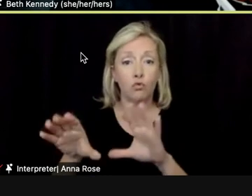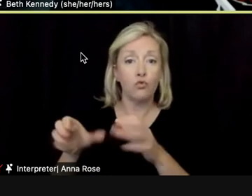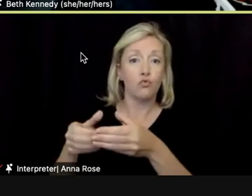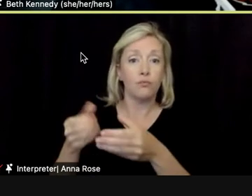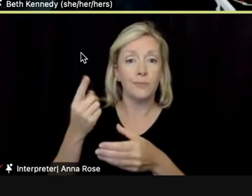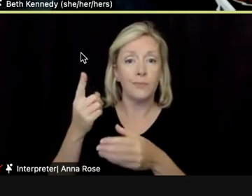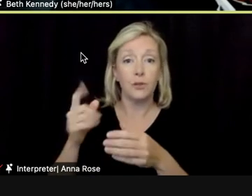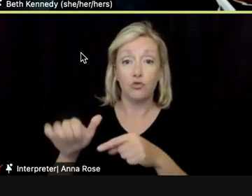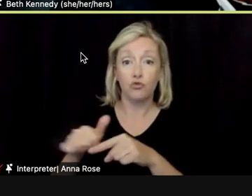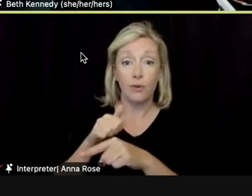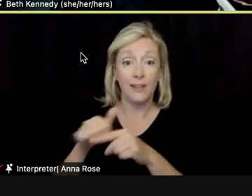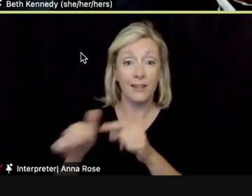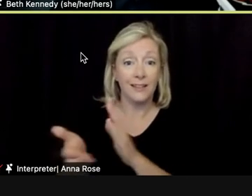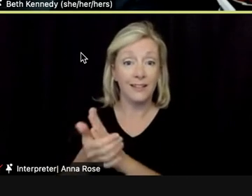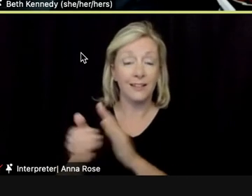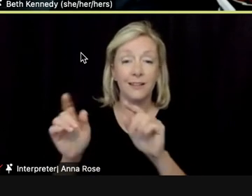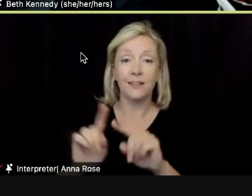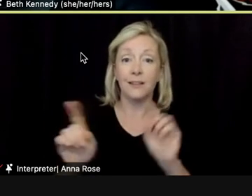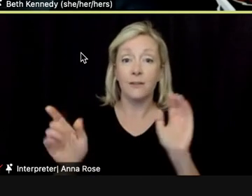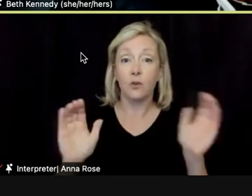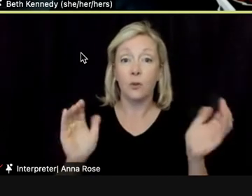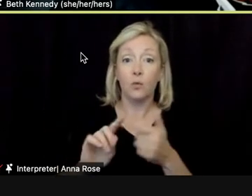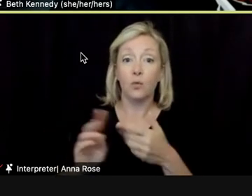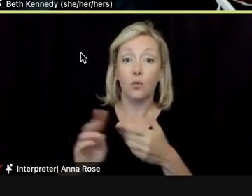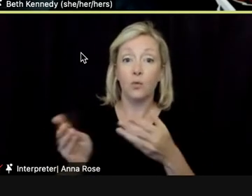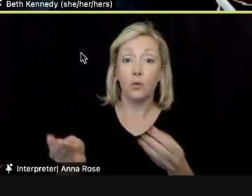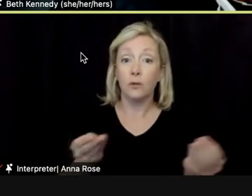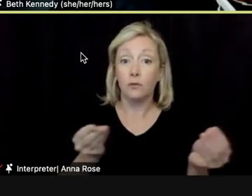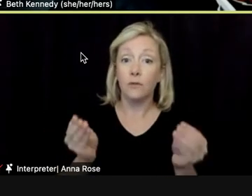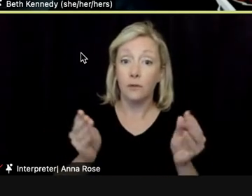don't have the same level of training that an intervener does.